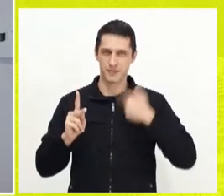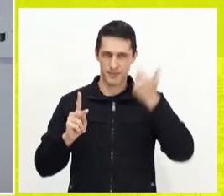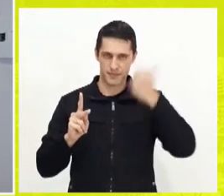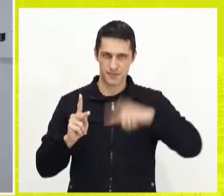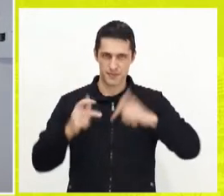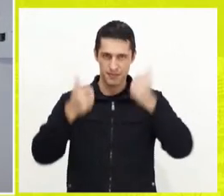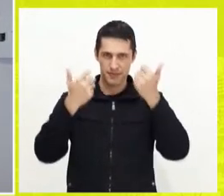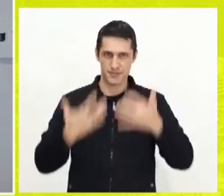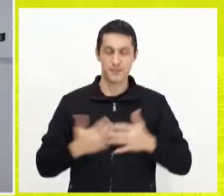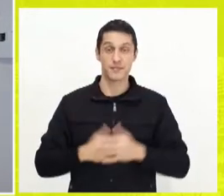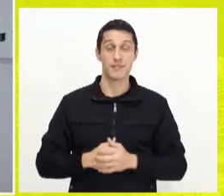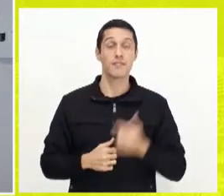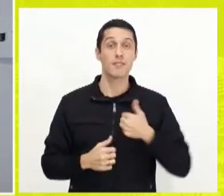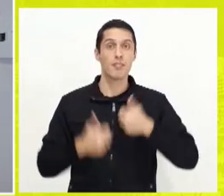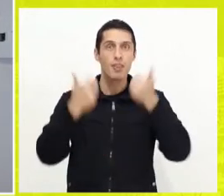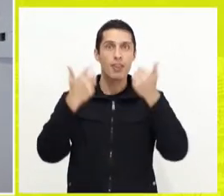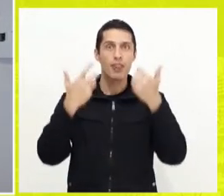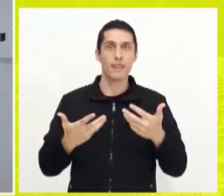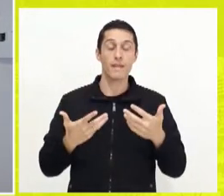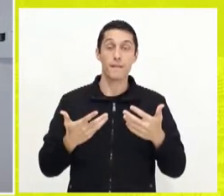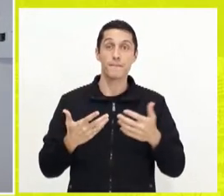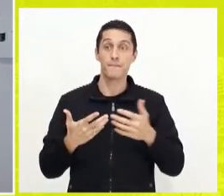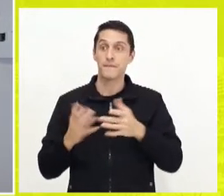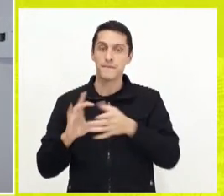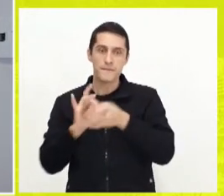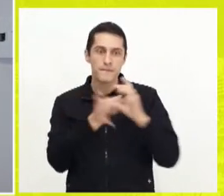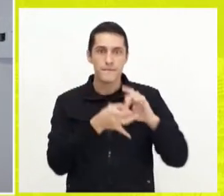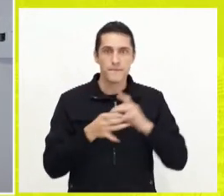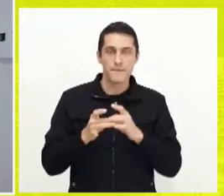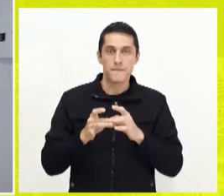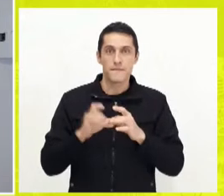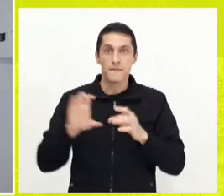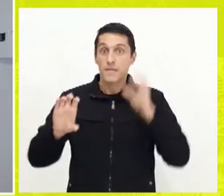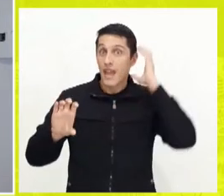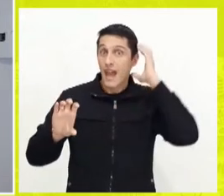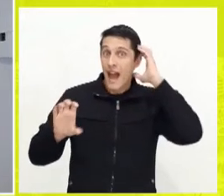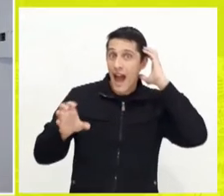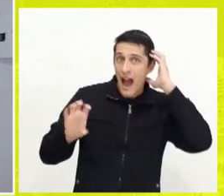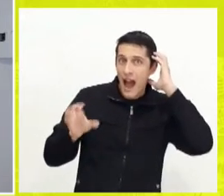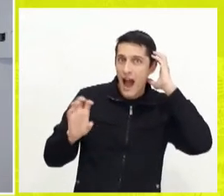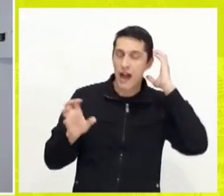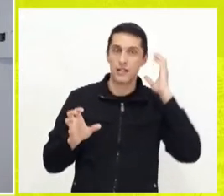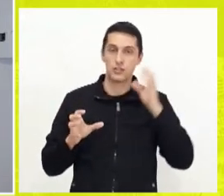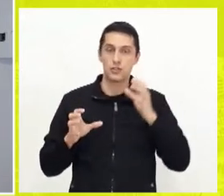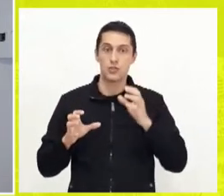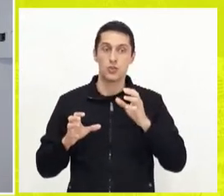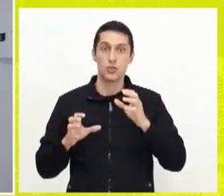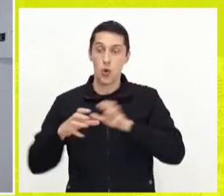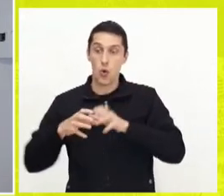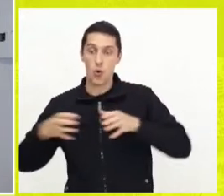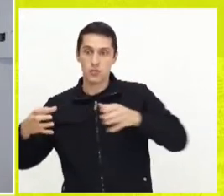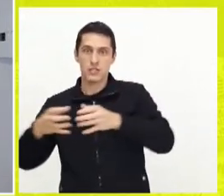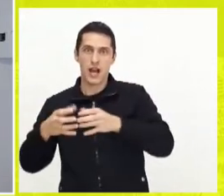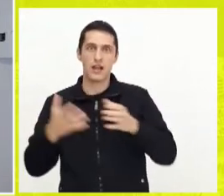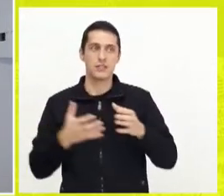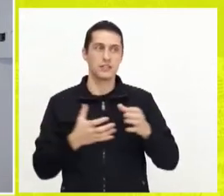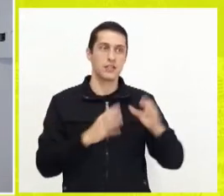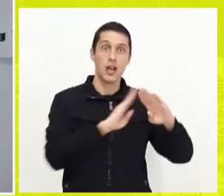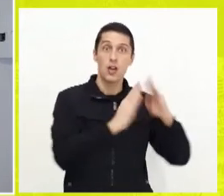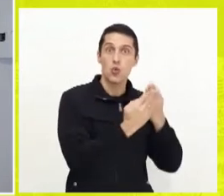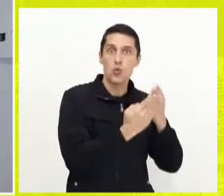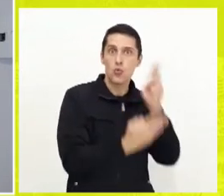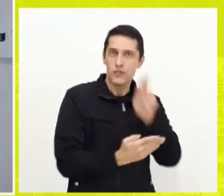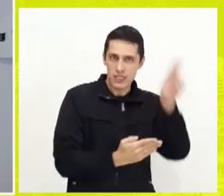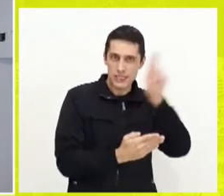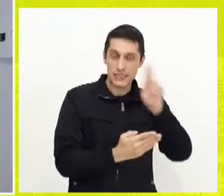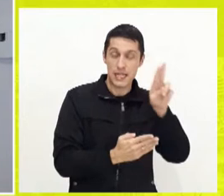i'm going to say it again so the university and community radios and network has an impact that we